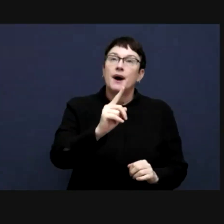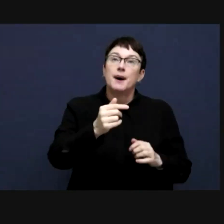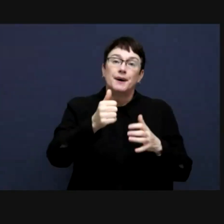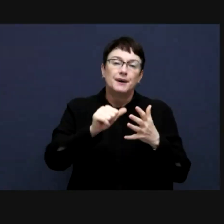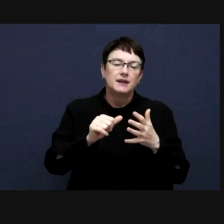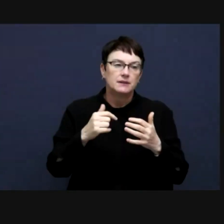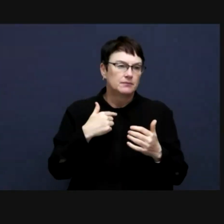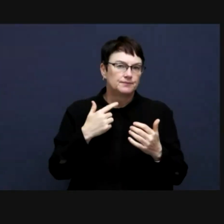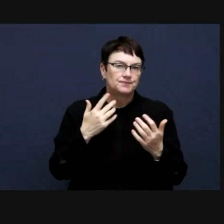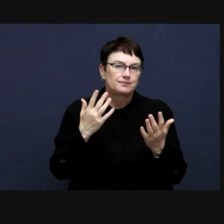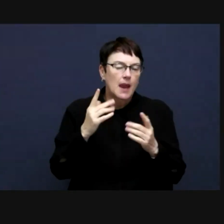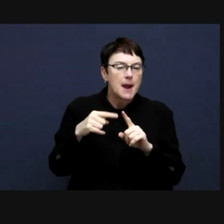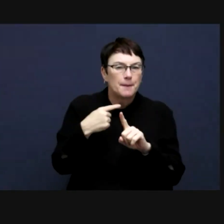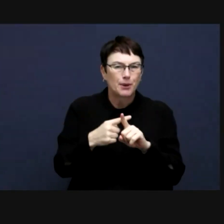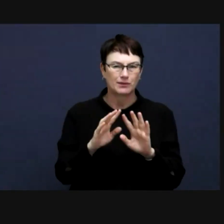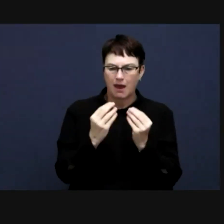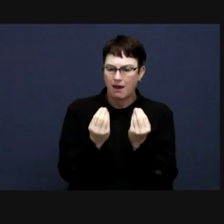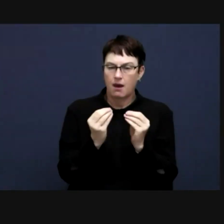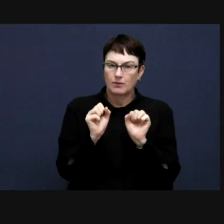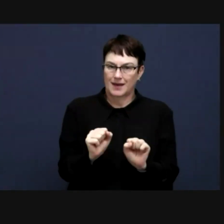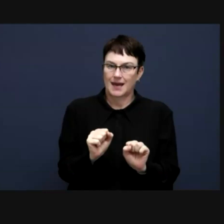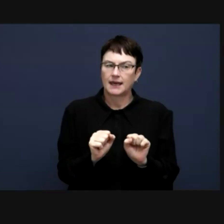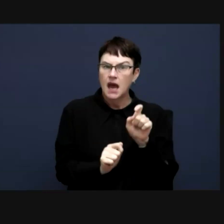involve the users in the